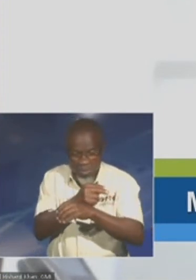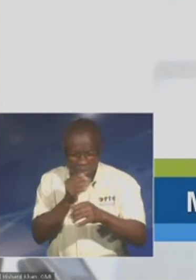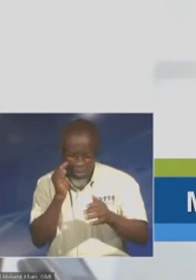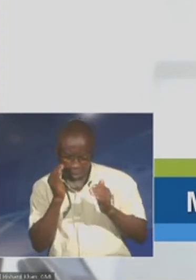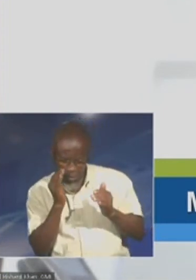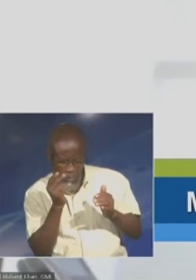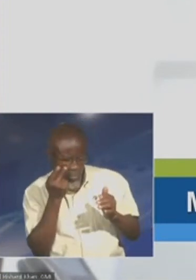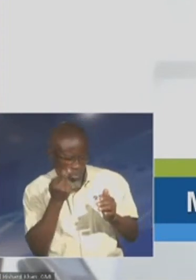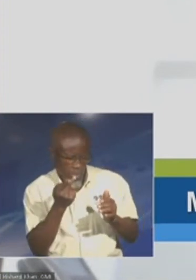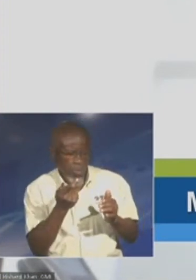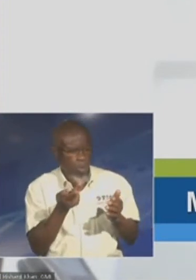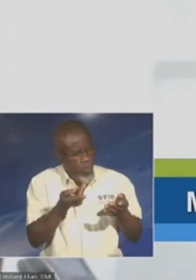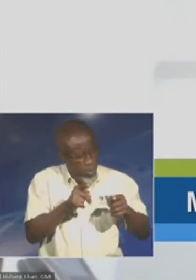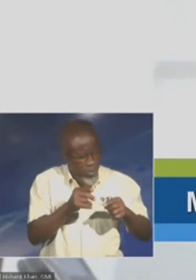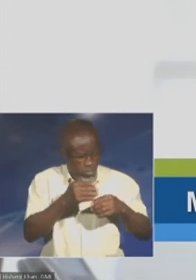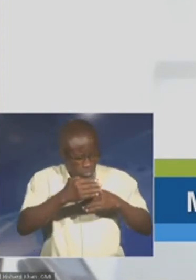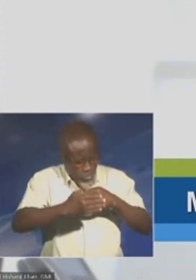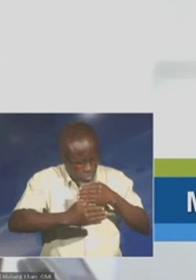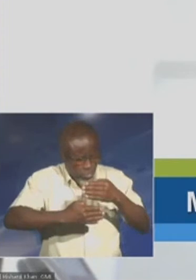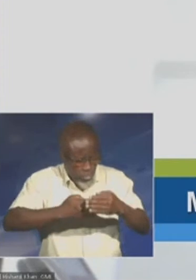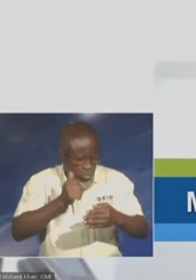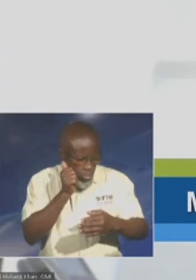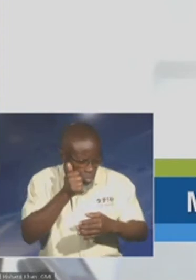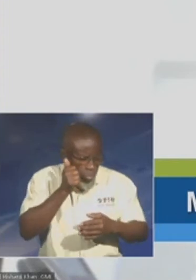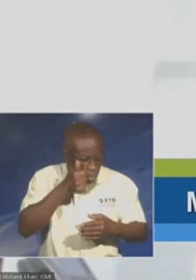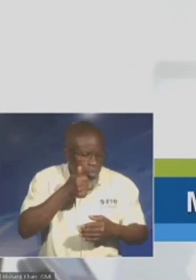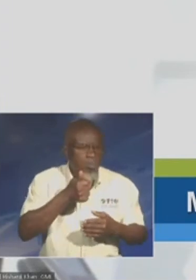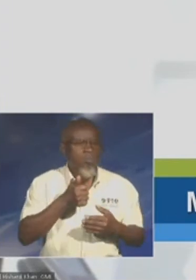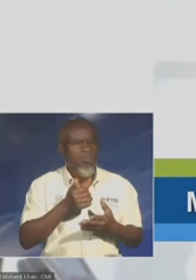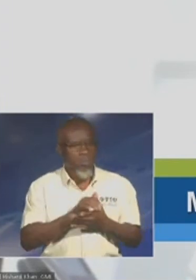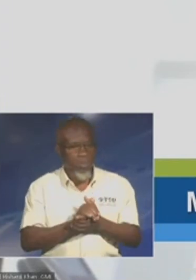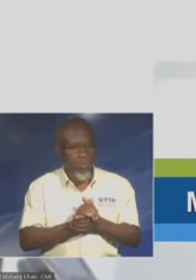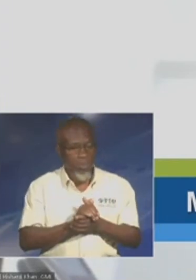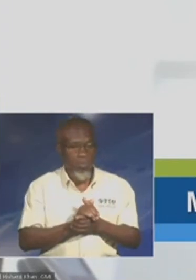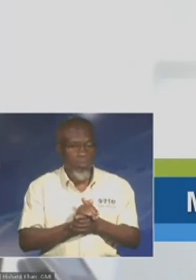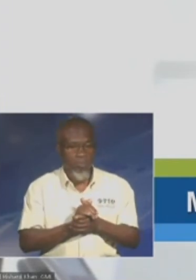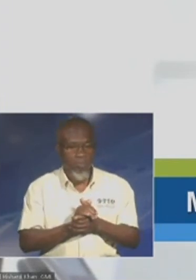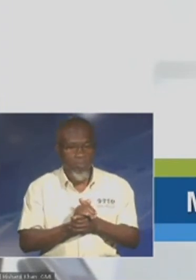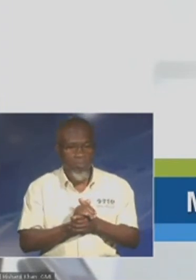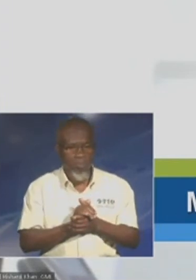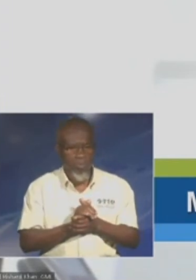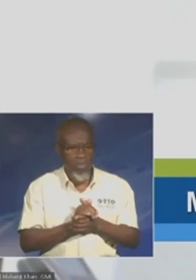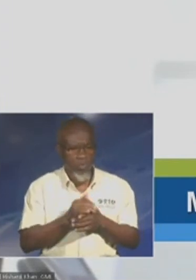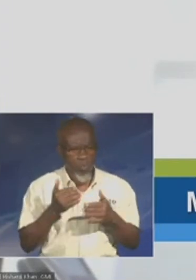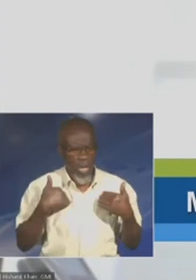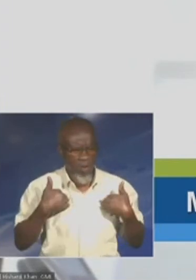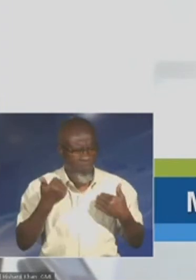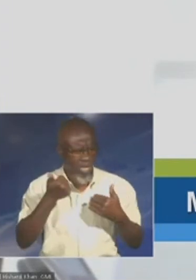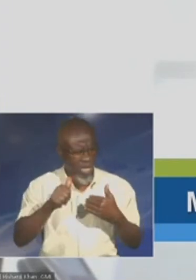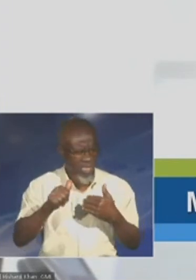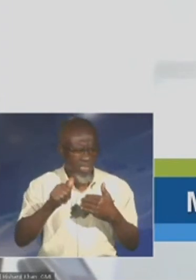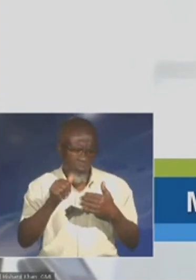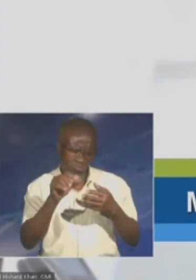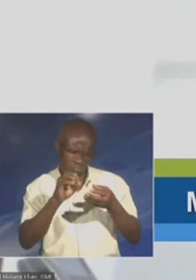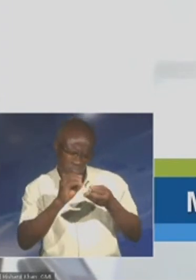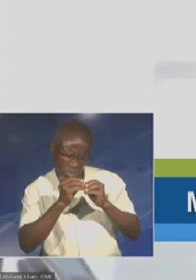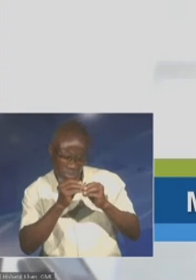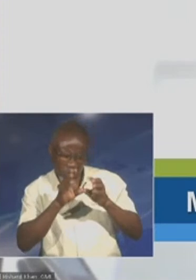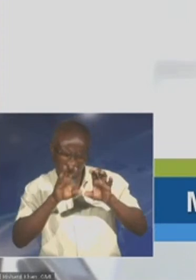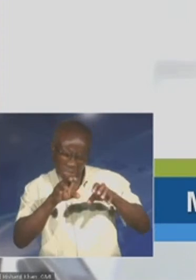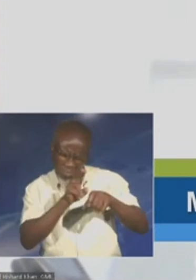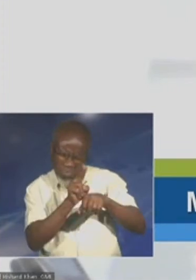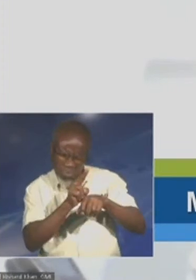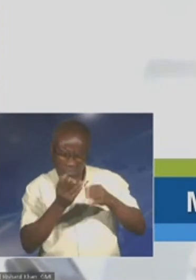we have we don't have as much of an immunonaive population, do we have any sort of rate like that that we could use?